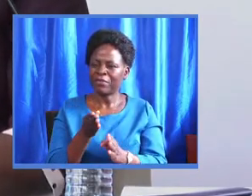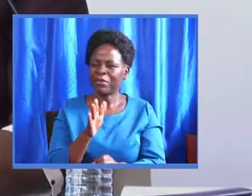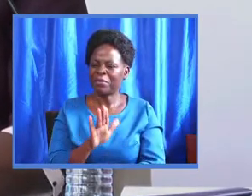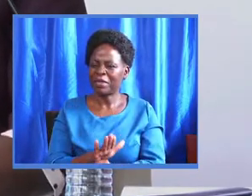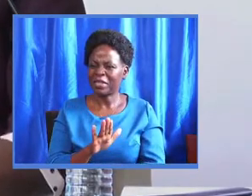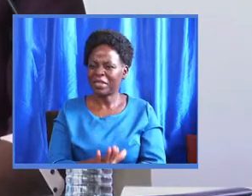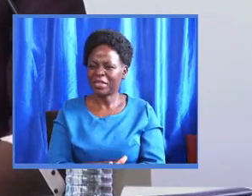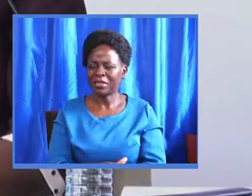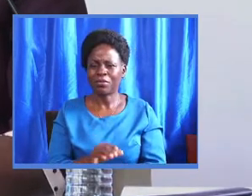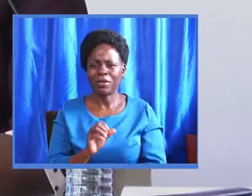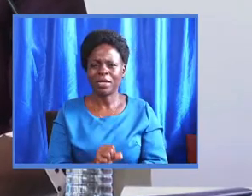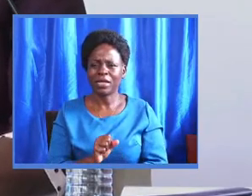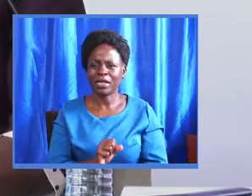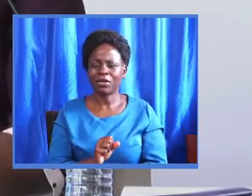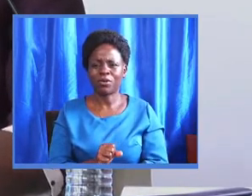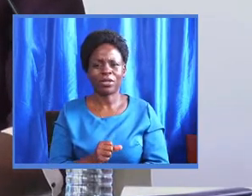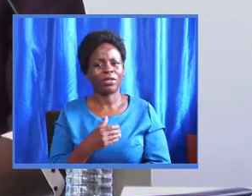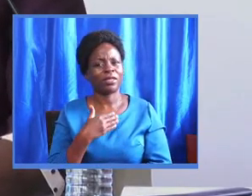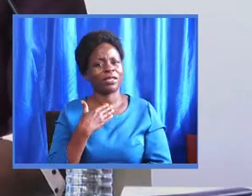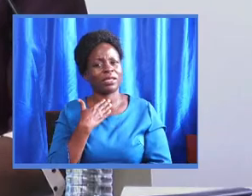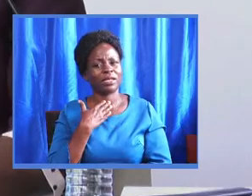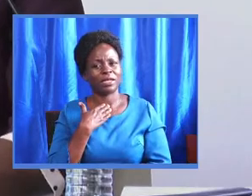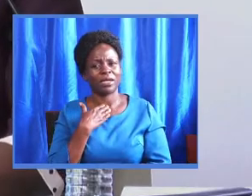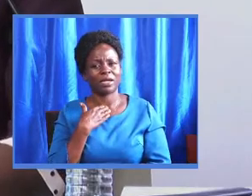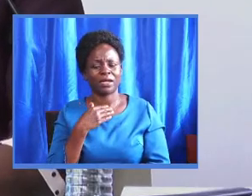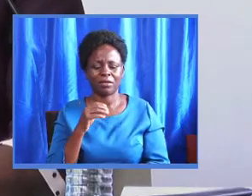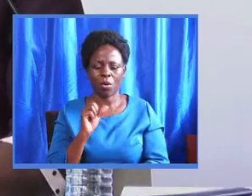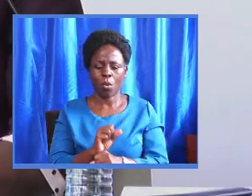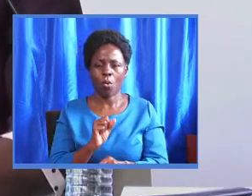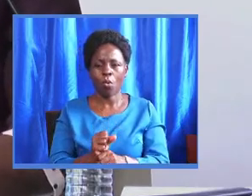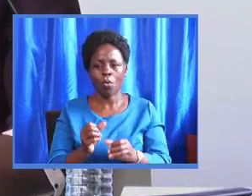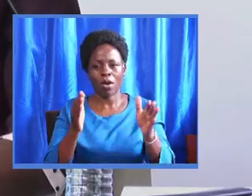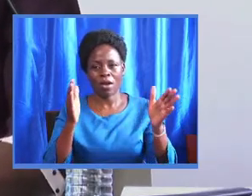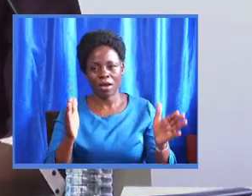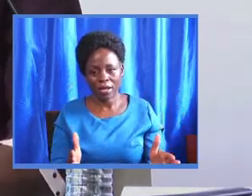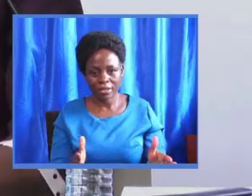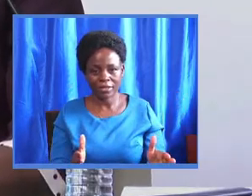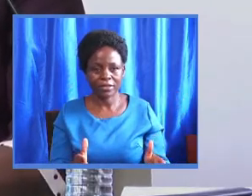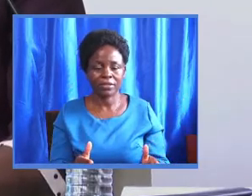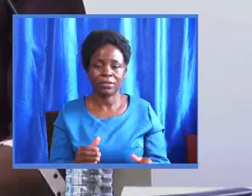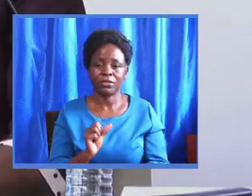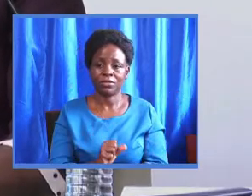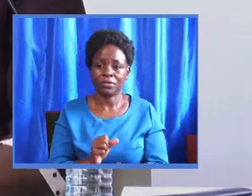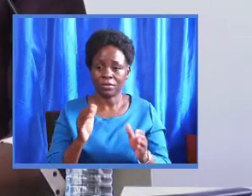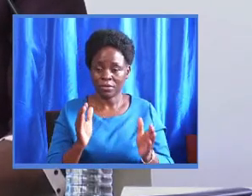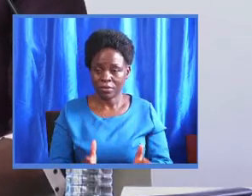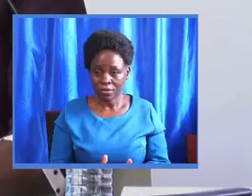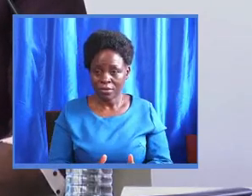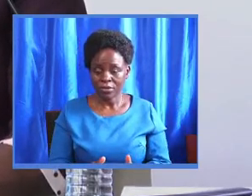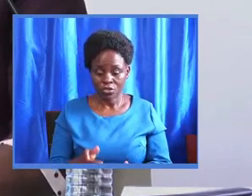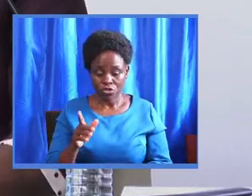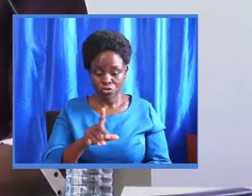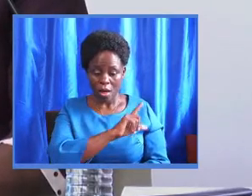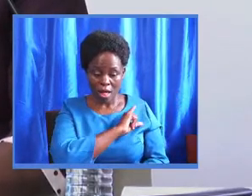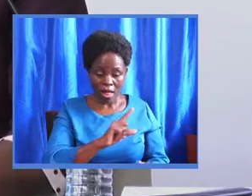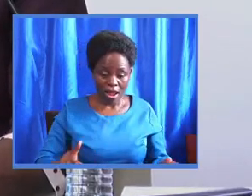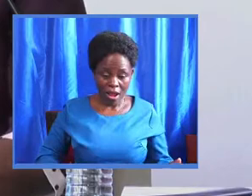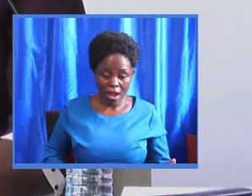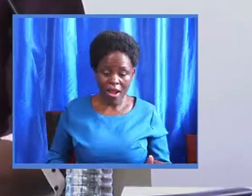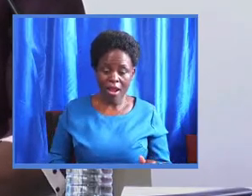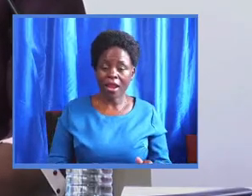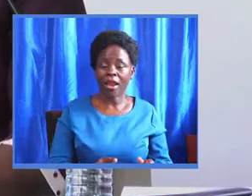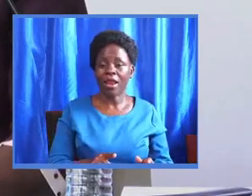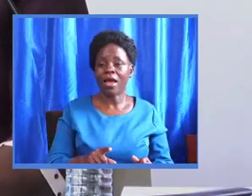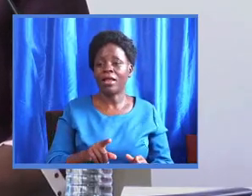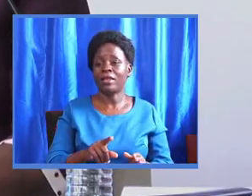obanga enkola yo yeetaaga abantu abakozi, ng'oli mukozesa Gwenga landlord. Abantu